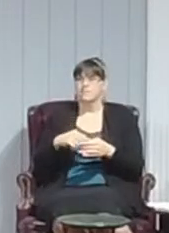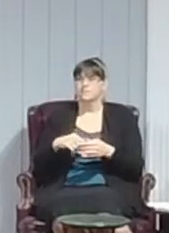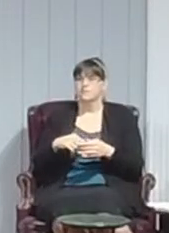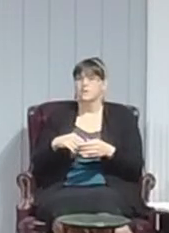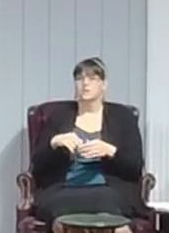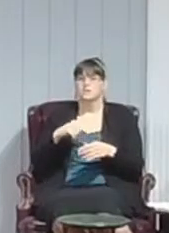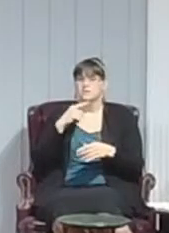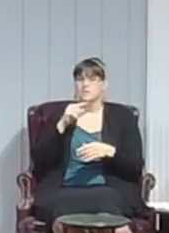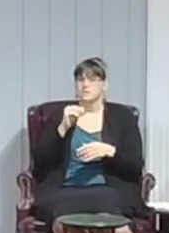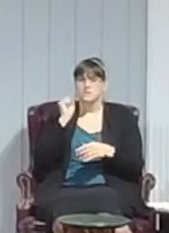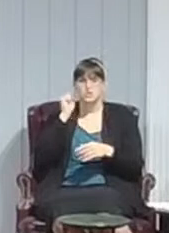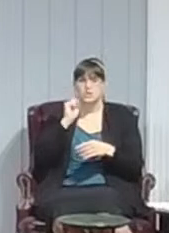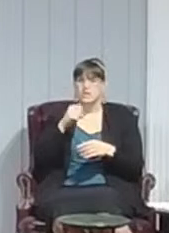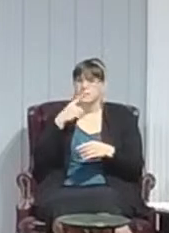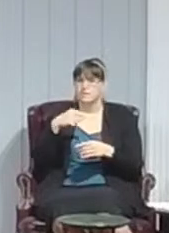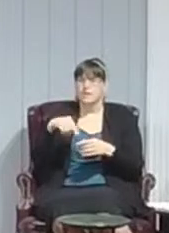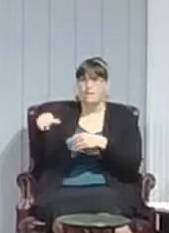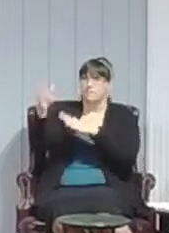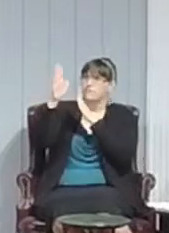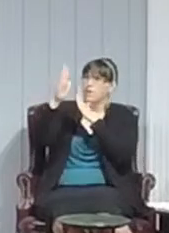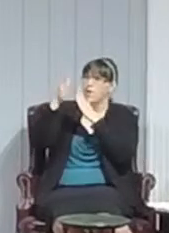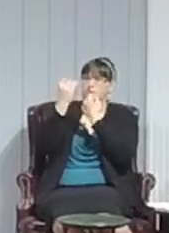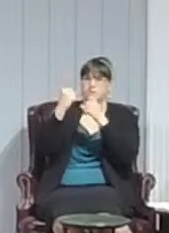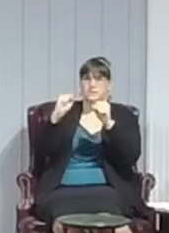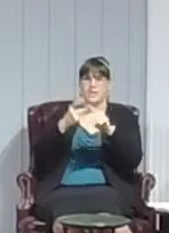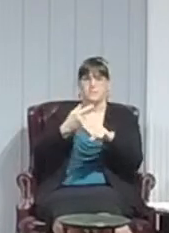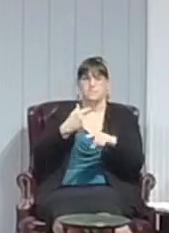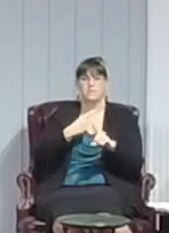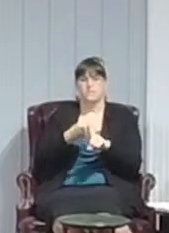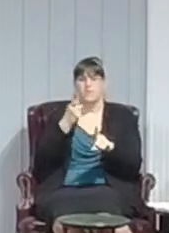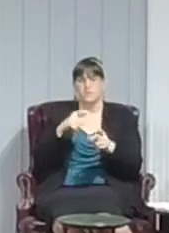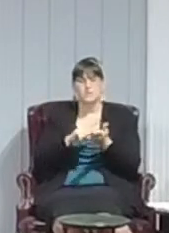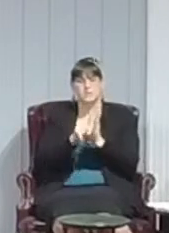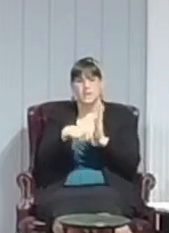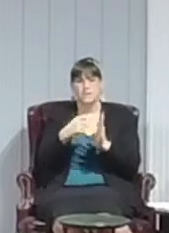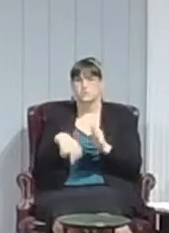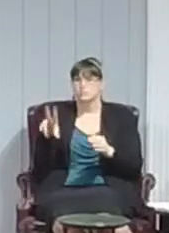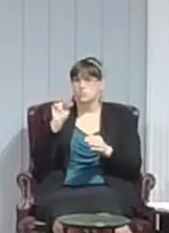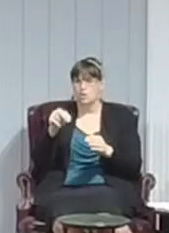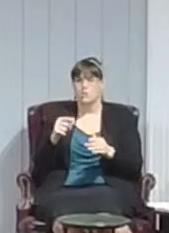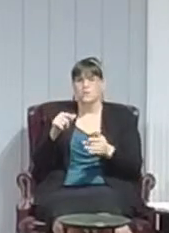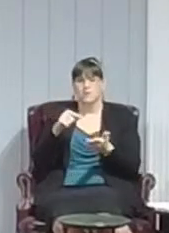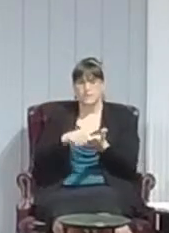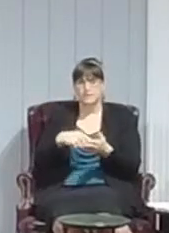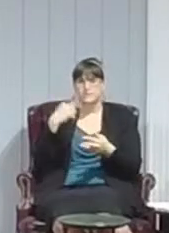I say, Father, save me from this hour? No, that is why I came,